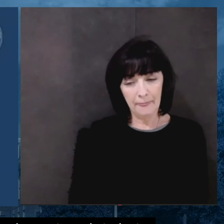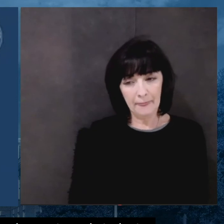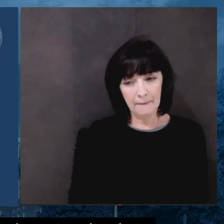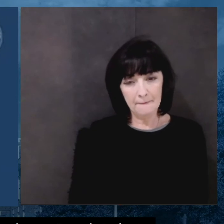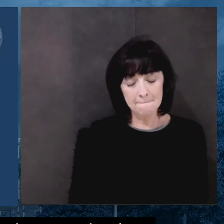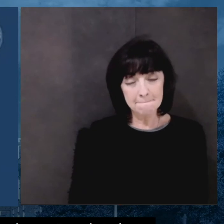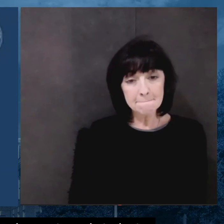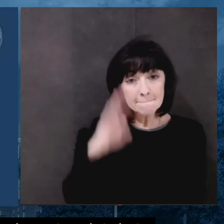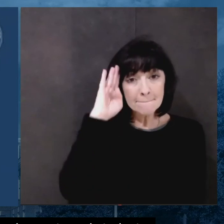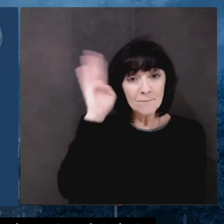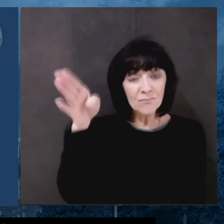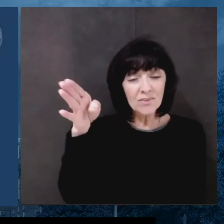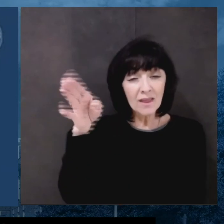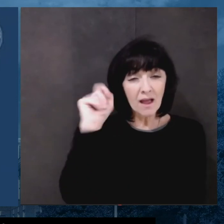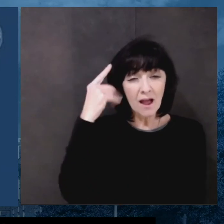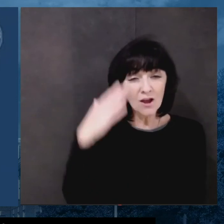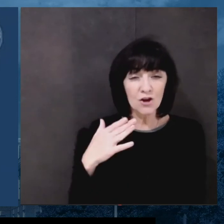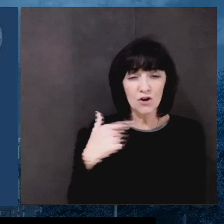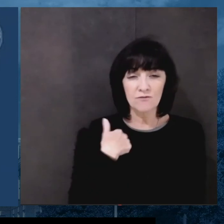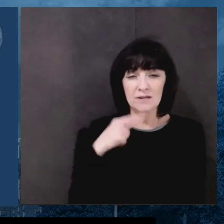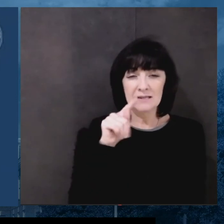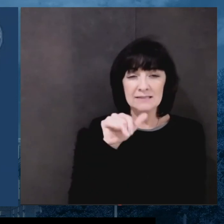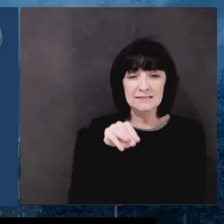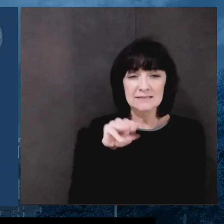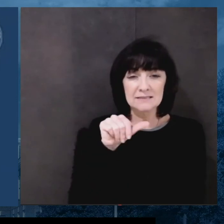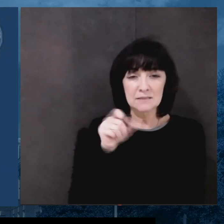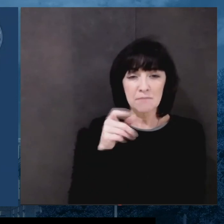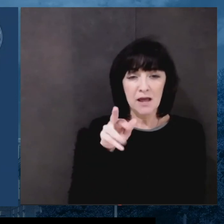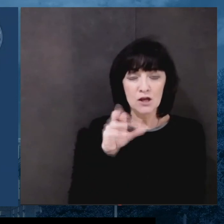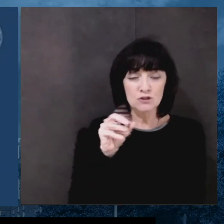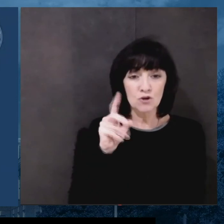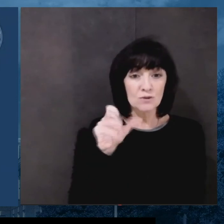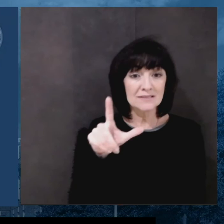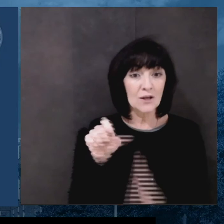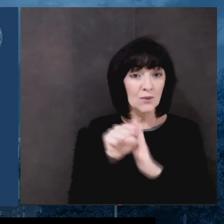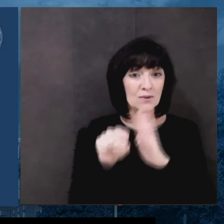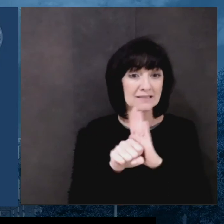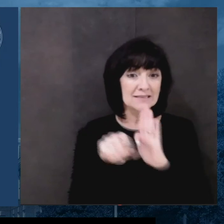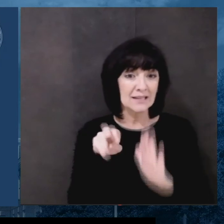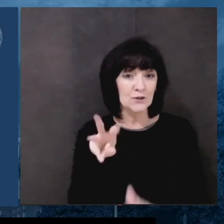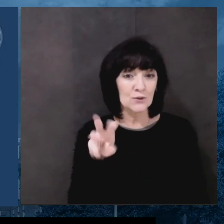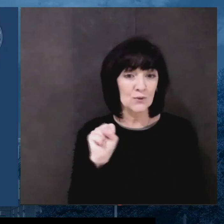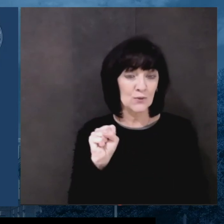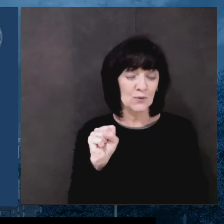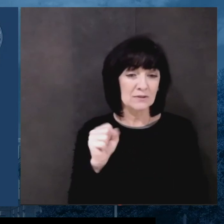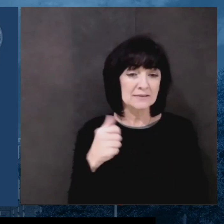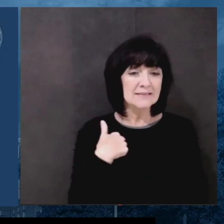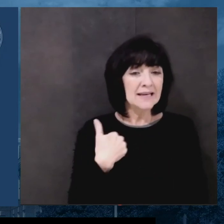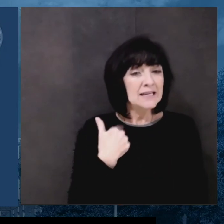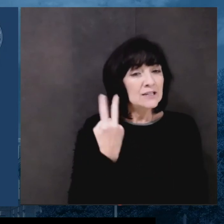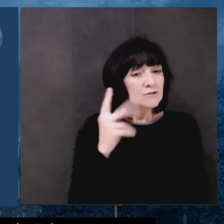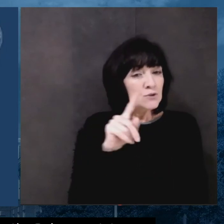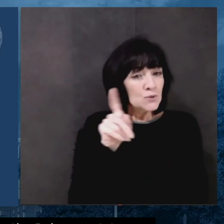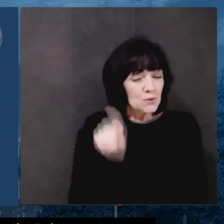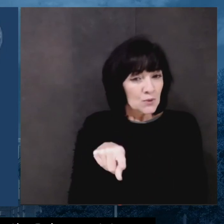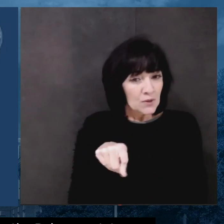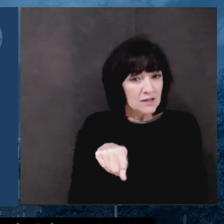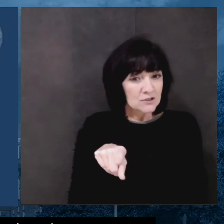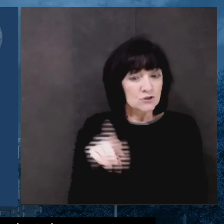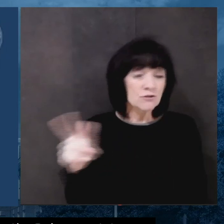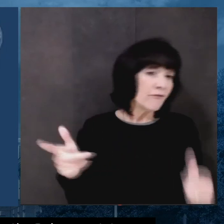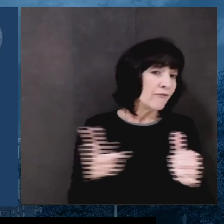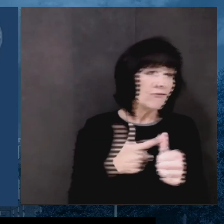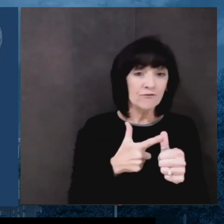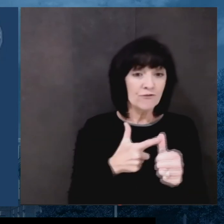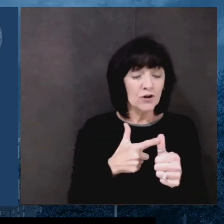Hi, Governor. Can you hear me? It's Tim Yes. from the Delaware State News. Yeah, Tim, go ahead. I have 2 questions. First one is